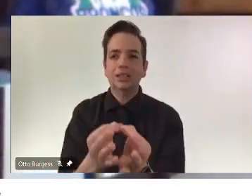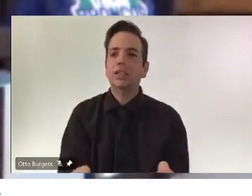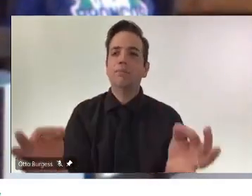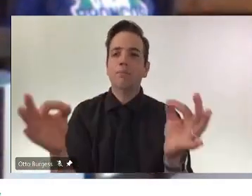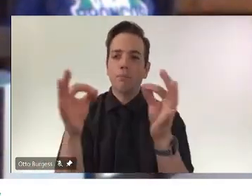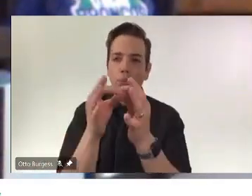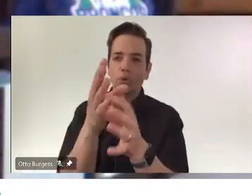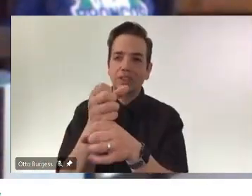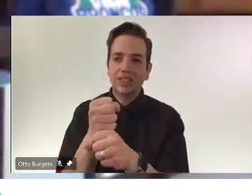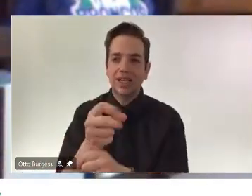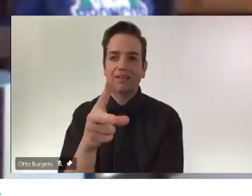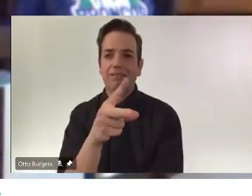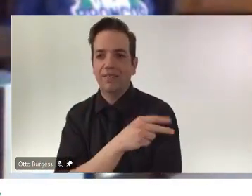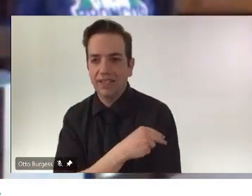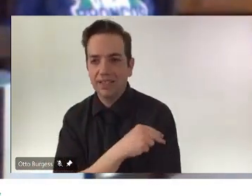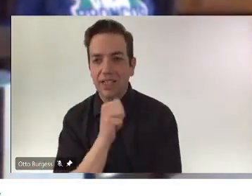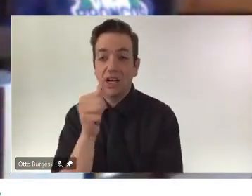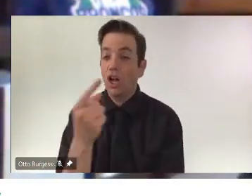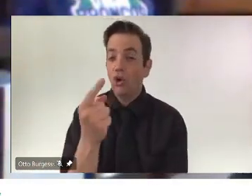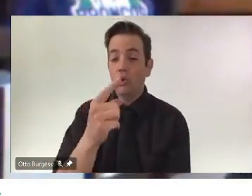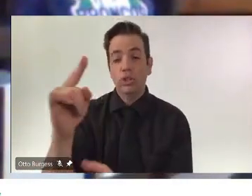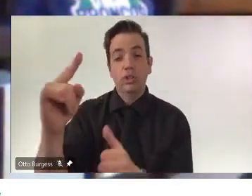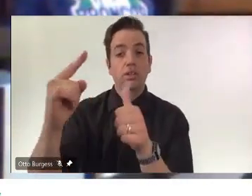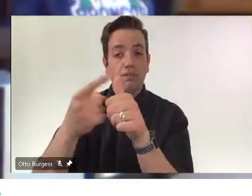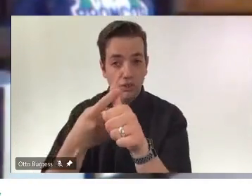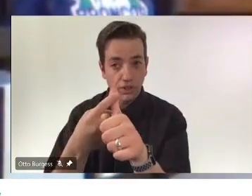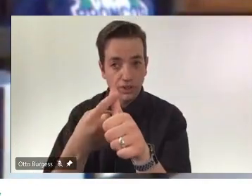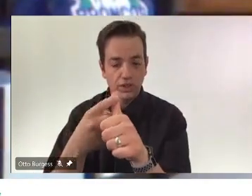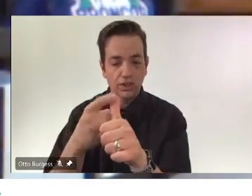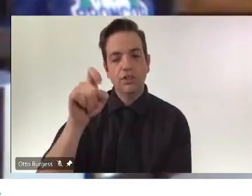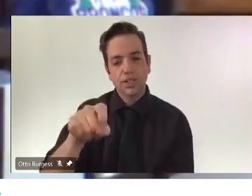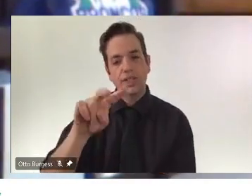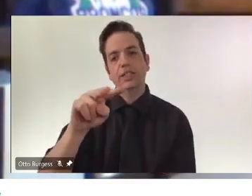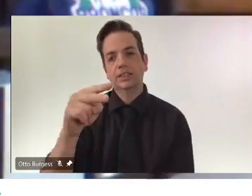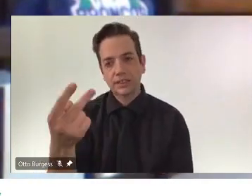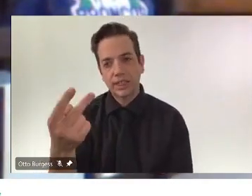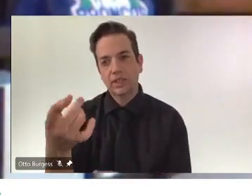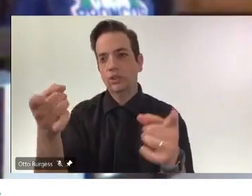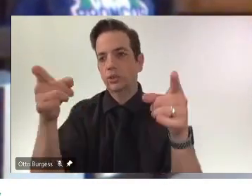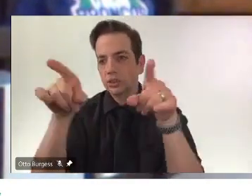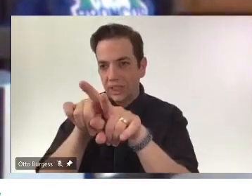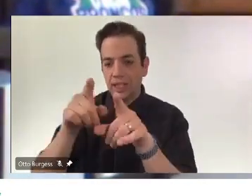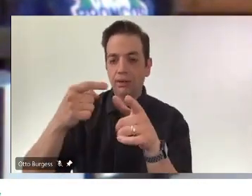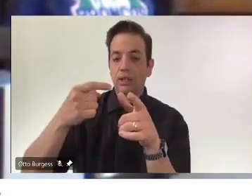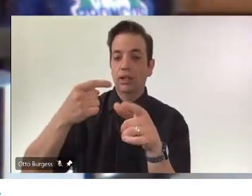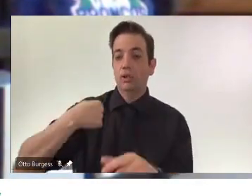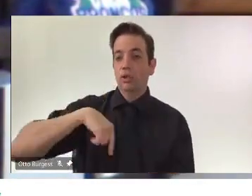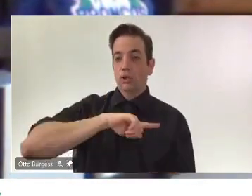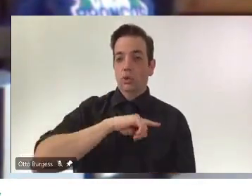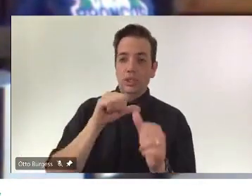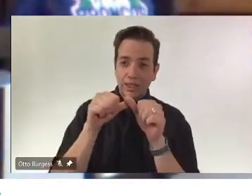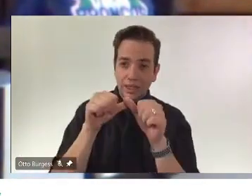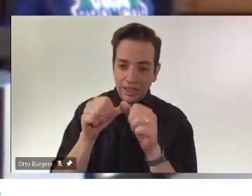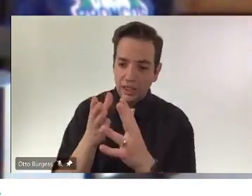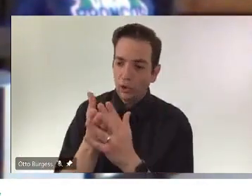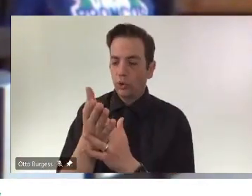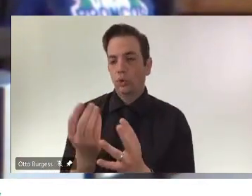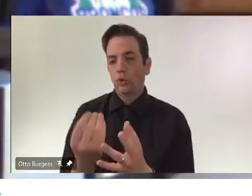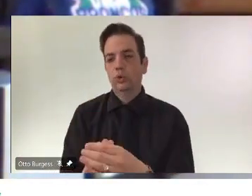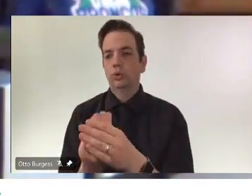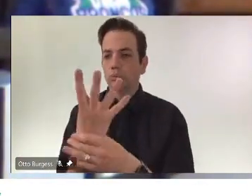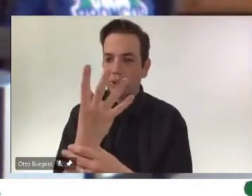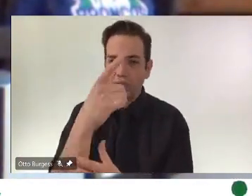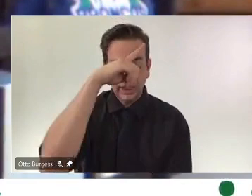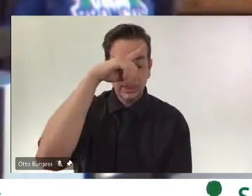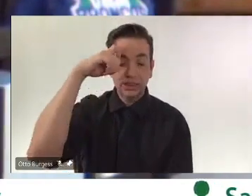the first dose, but the second dose. And that's what's going to be important as we as we carry on throughout to throughout spring and head into summer to make sure that that we finish the job and get those